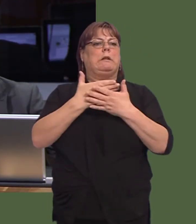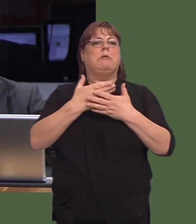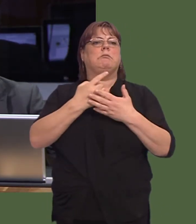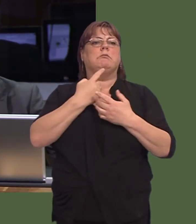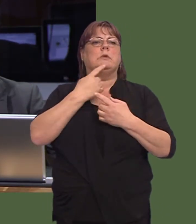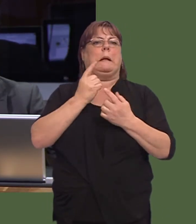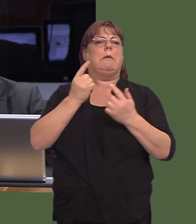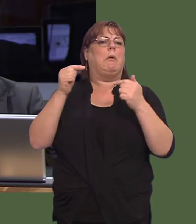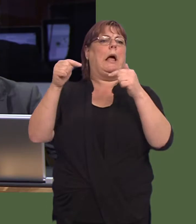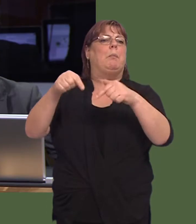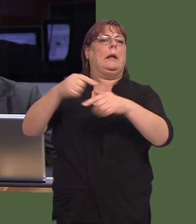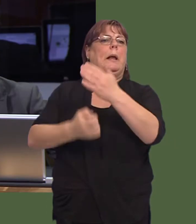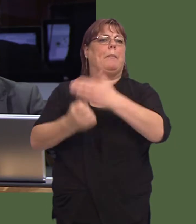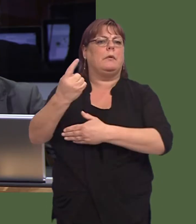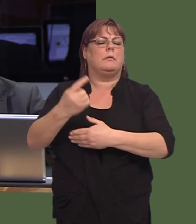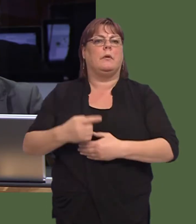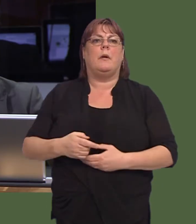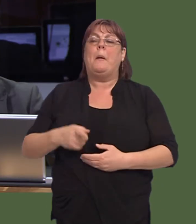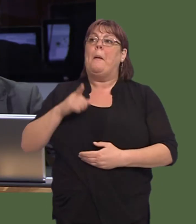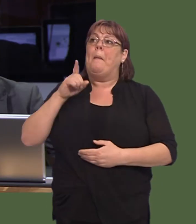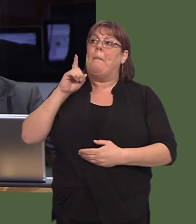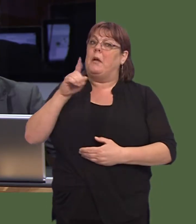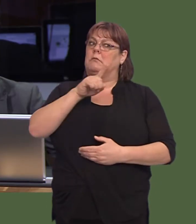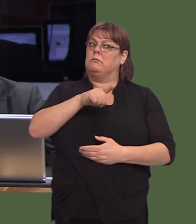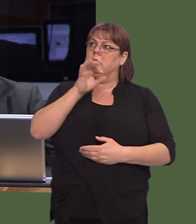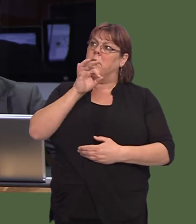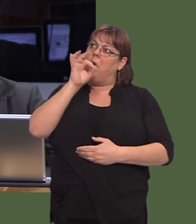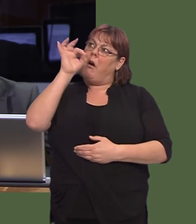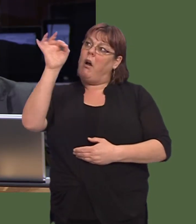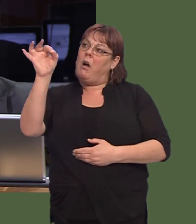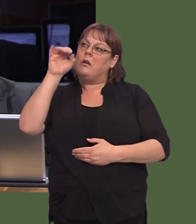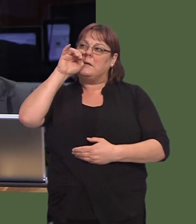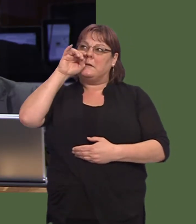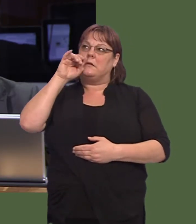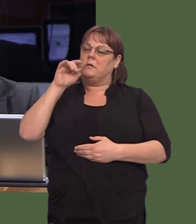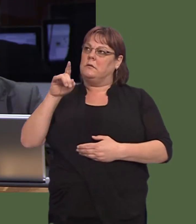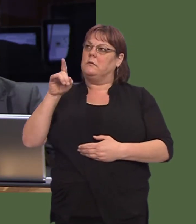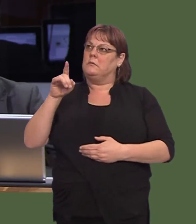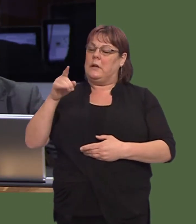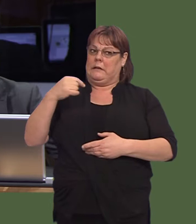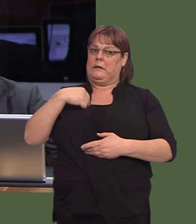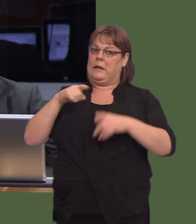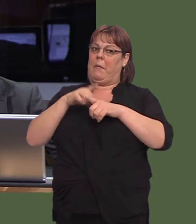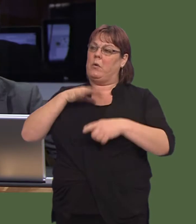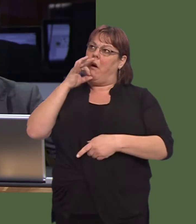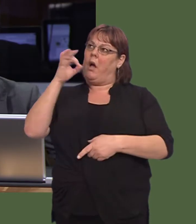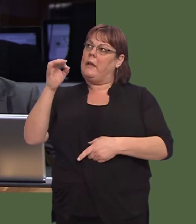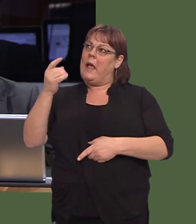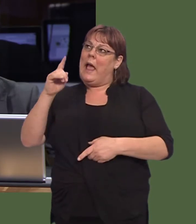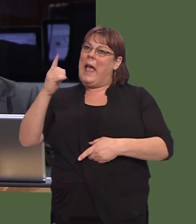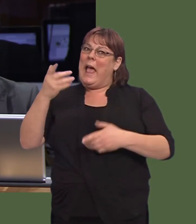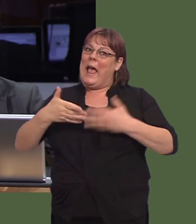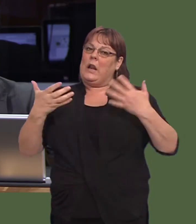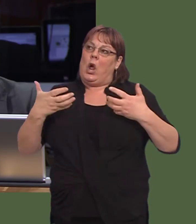of bullying, but a far broader question was actually asked of you. So may I ask that question again? Did you receive